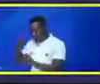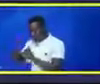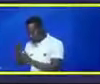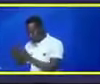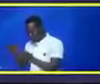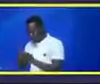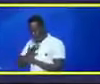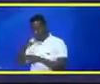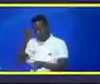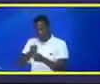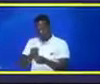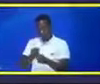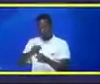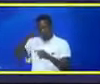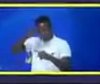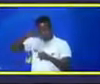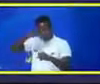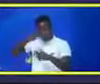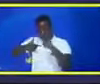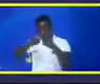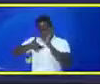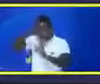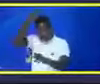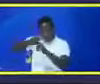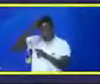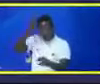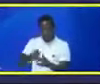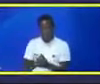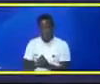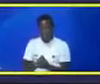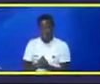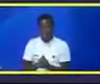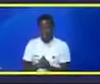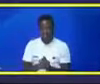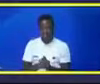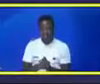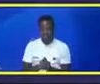receive grace and wisdom in Jesus' name.